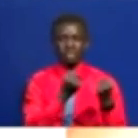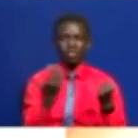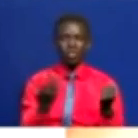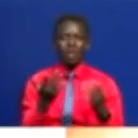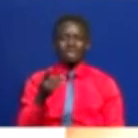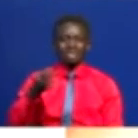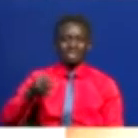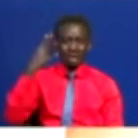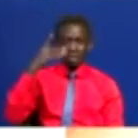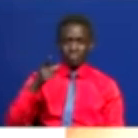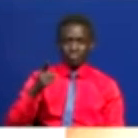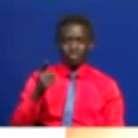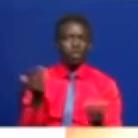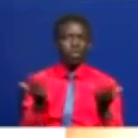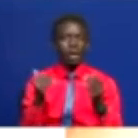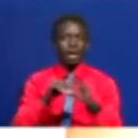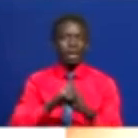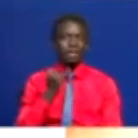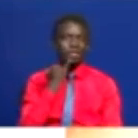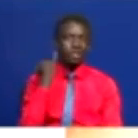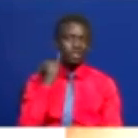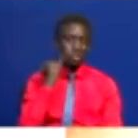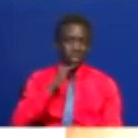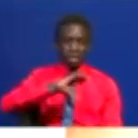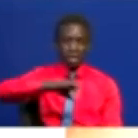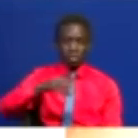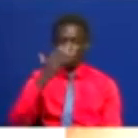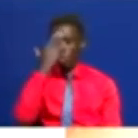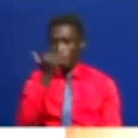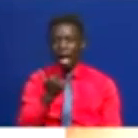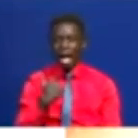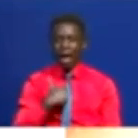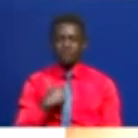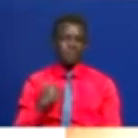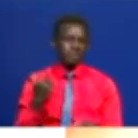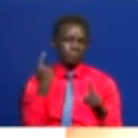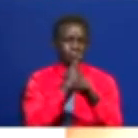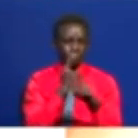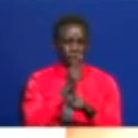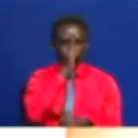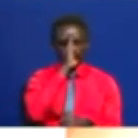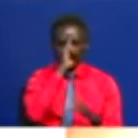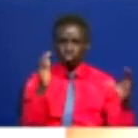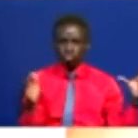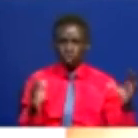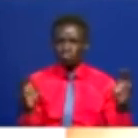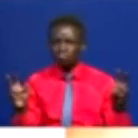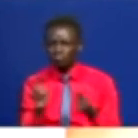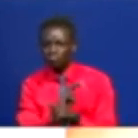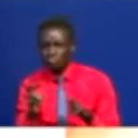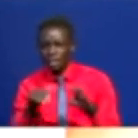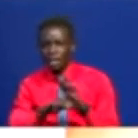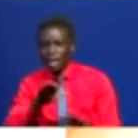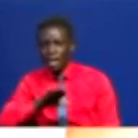drinks impounded in Nakuru County. This follows a multi-agency security operation conducted at a residential house within